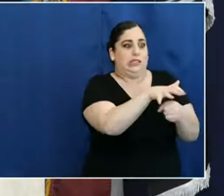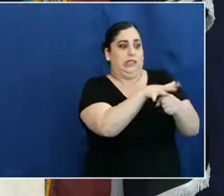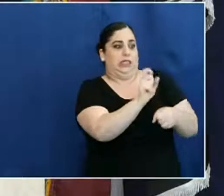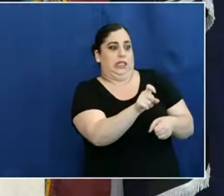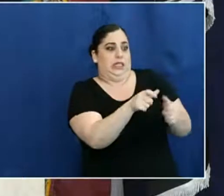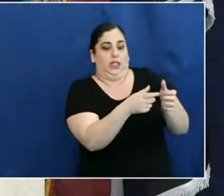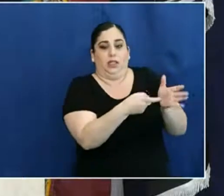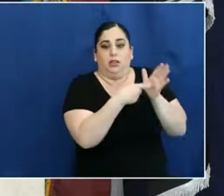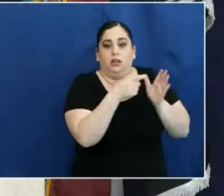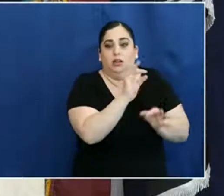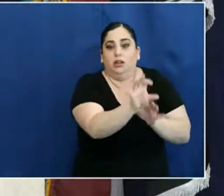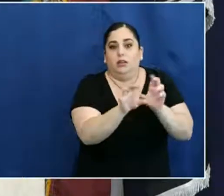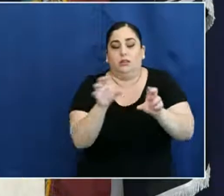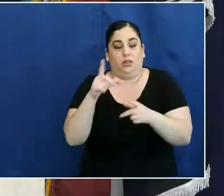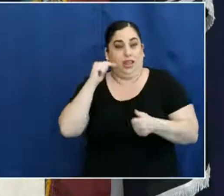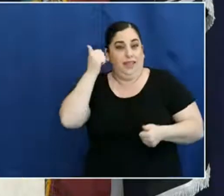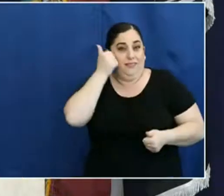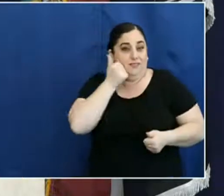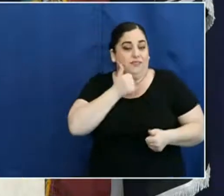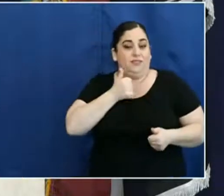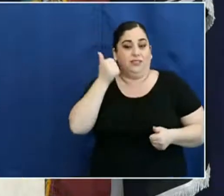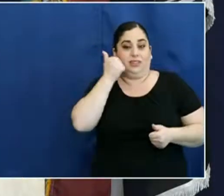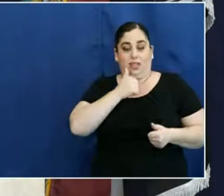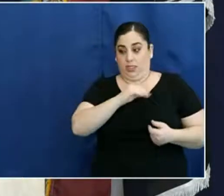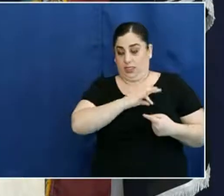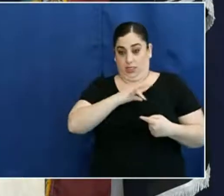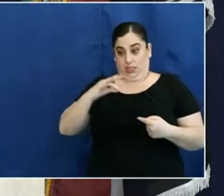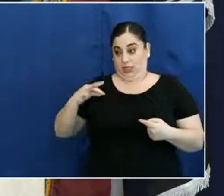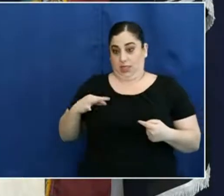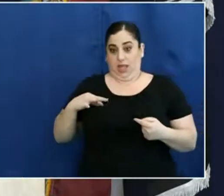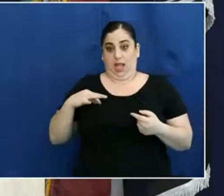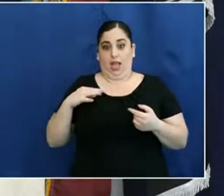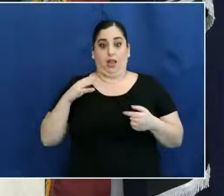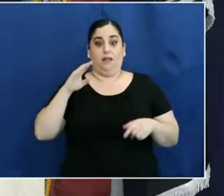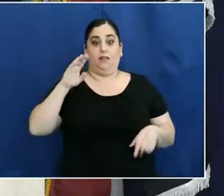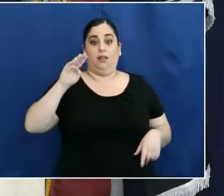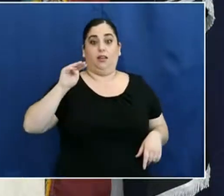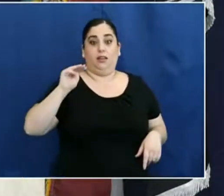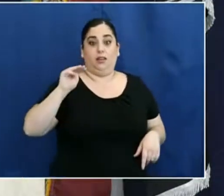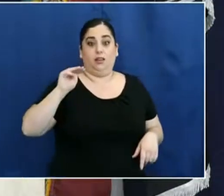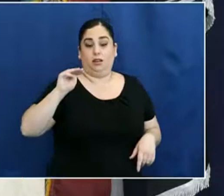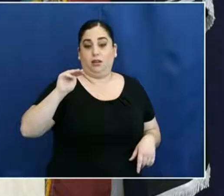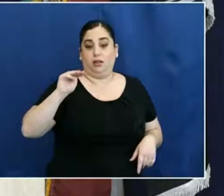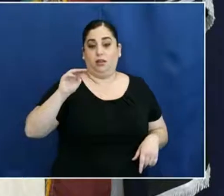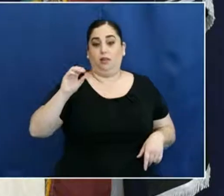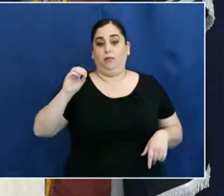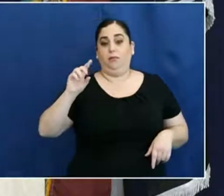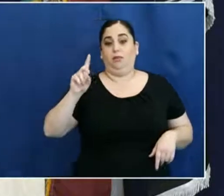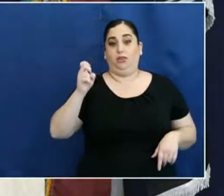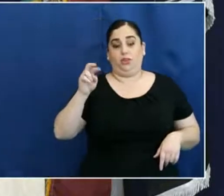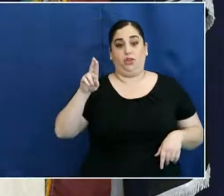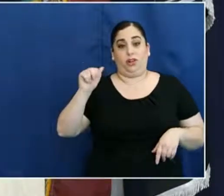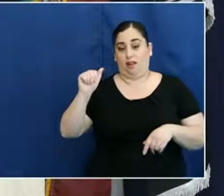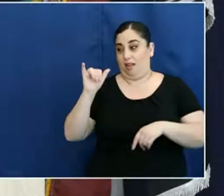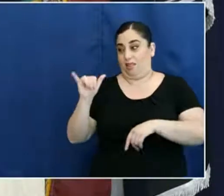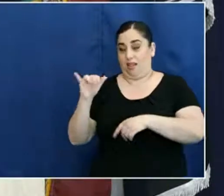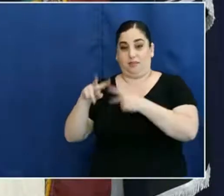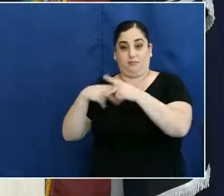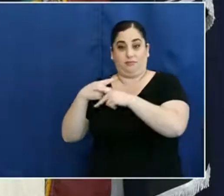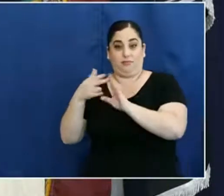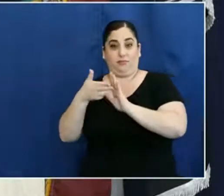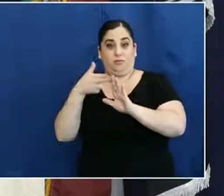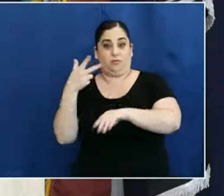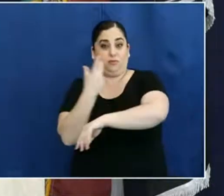allocations and moving Moderna from here to there and moving Pfizer here and what we do with J&J. I also think that San Diego is unique